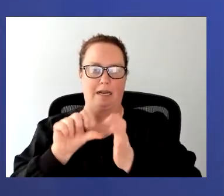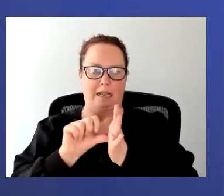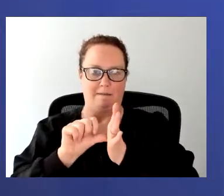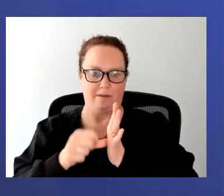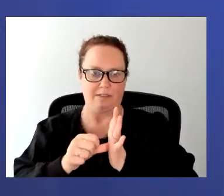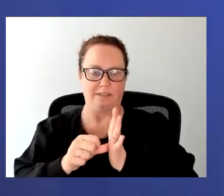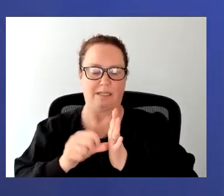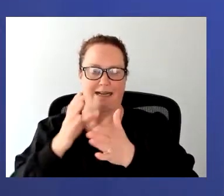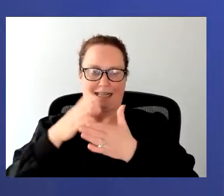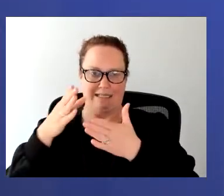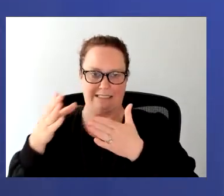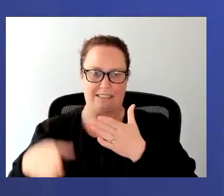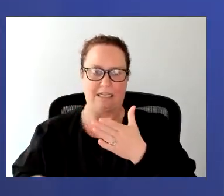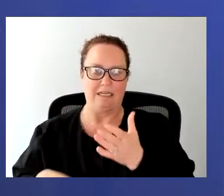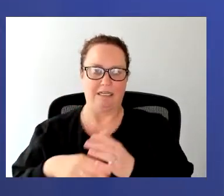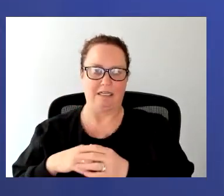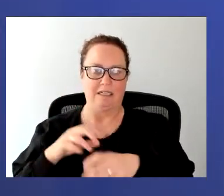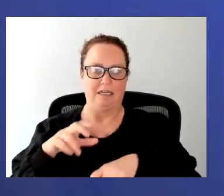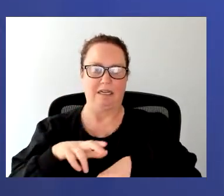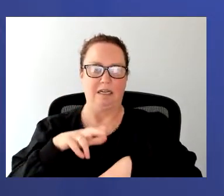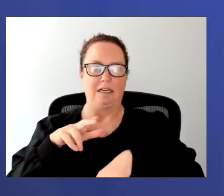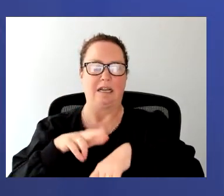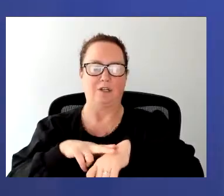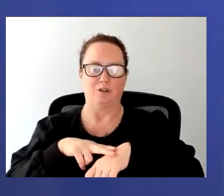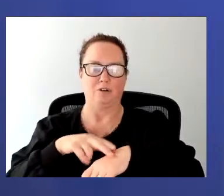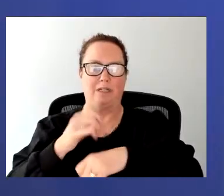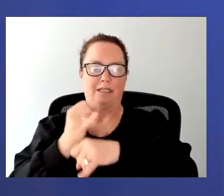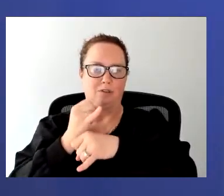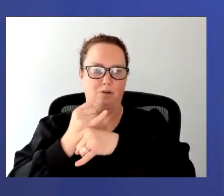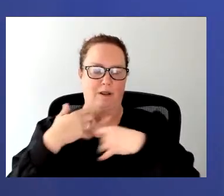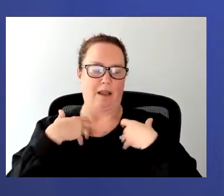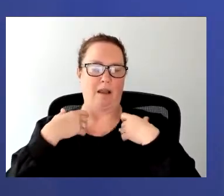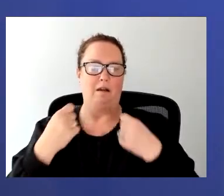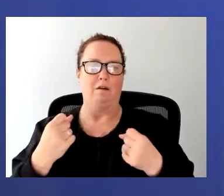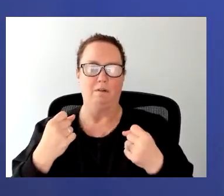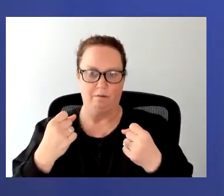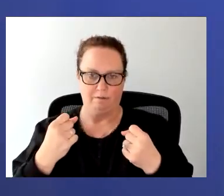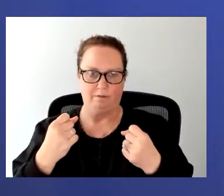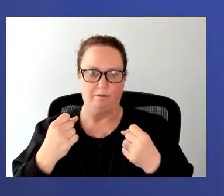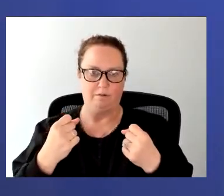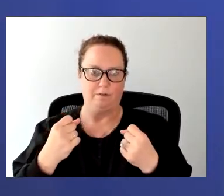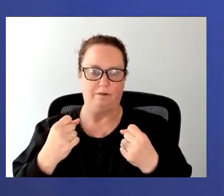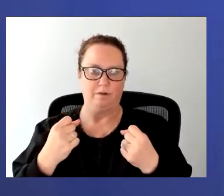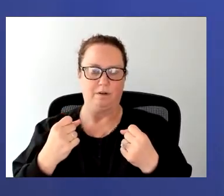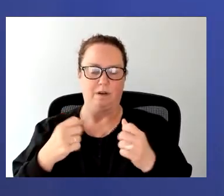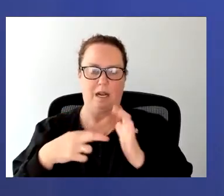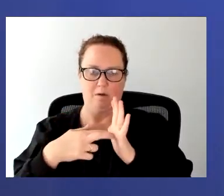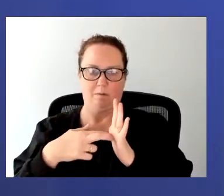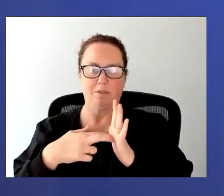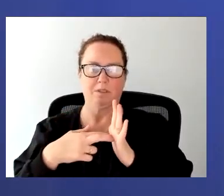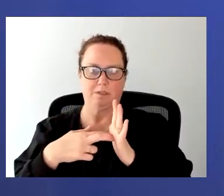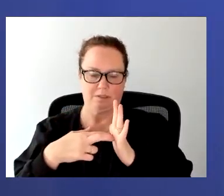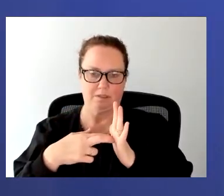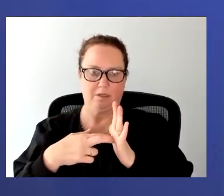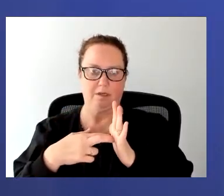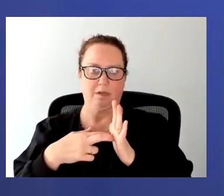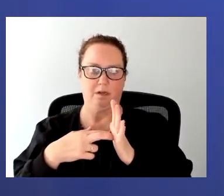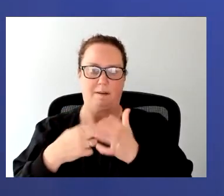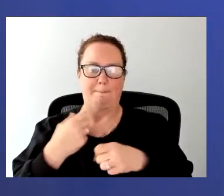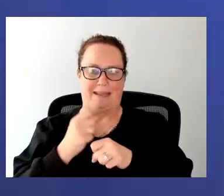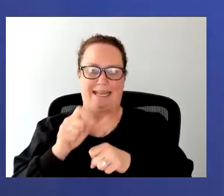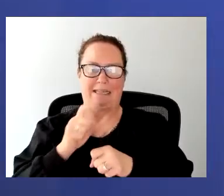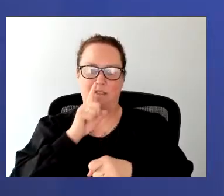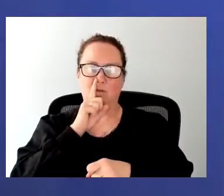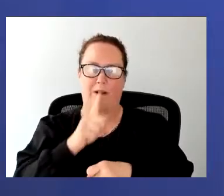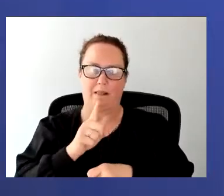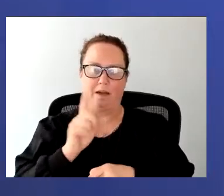done. The National Institute of Health, our political and our representatives are working to make this a reality for